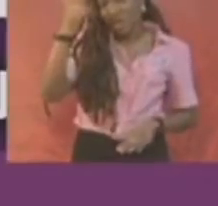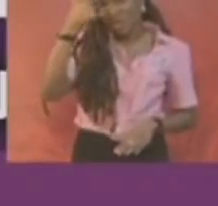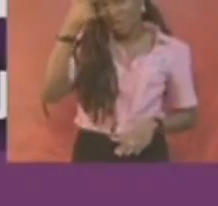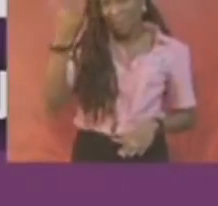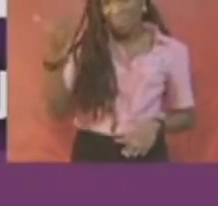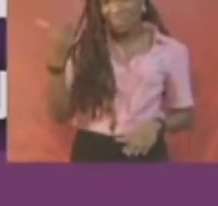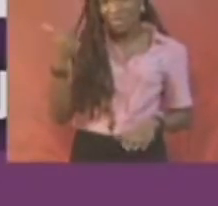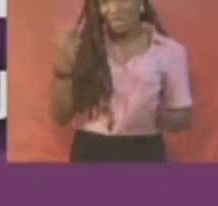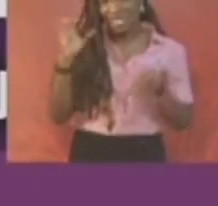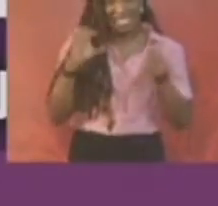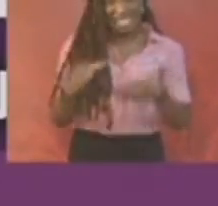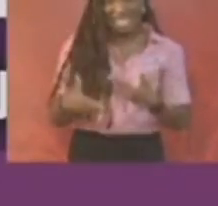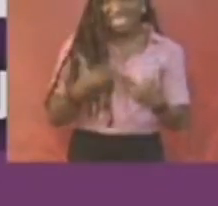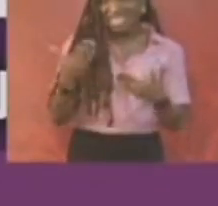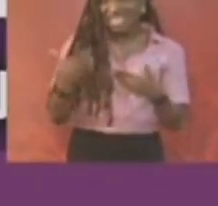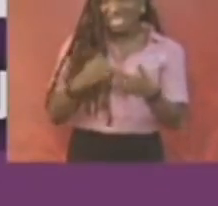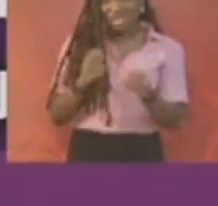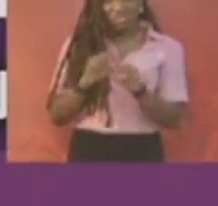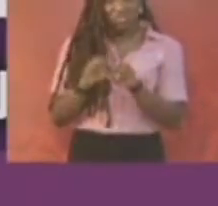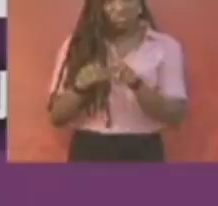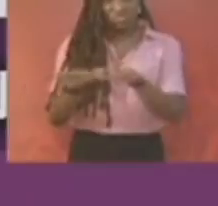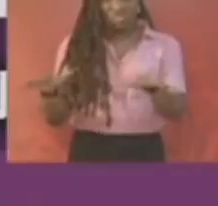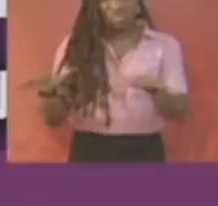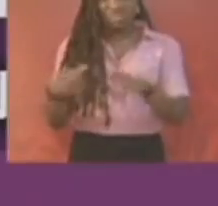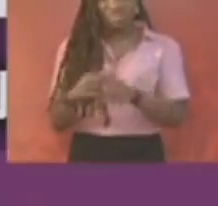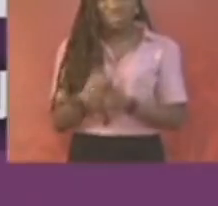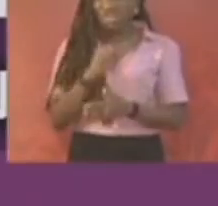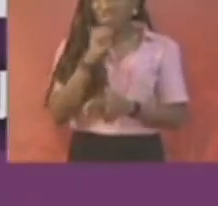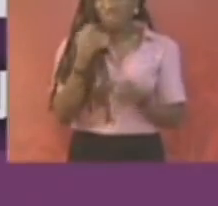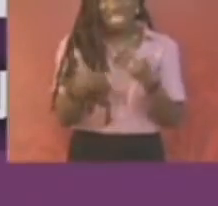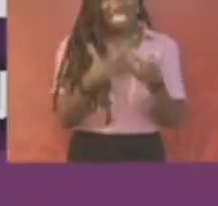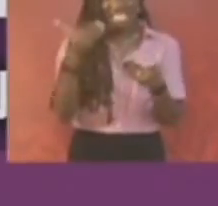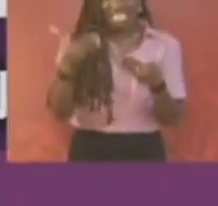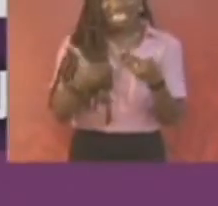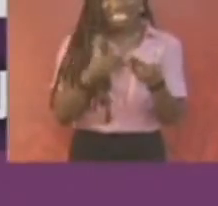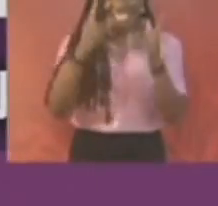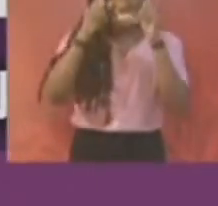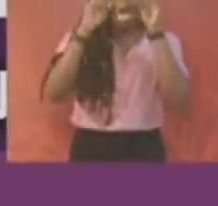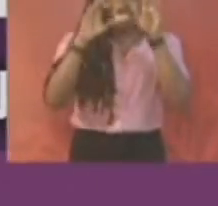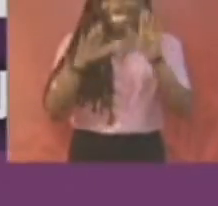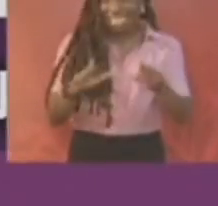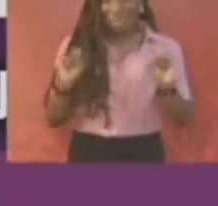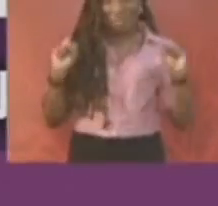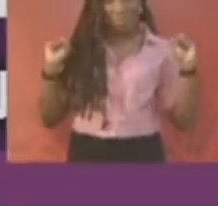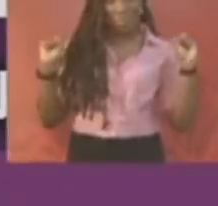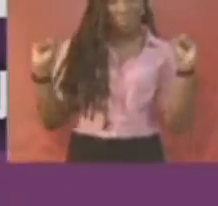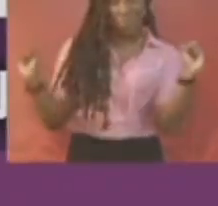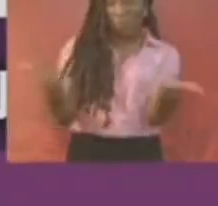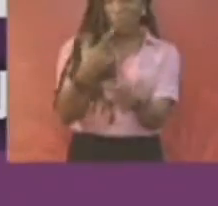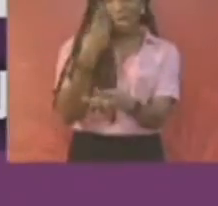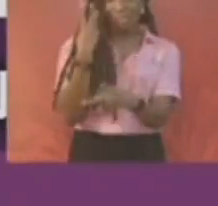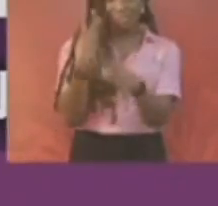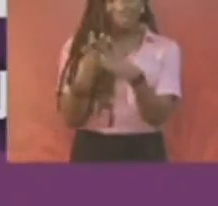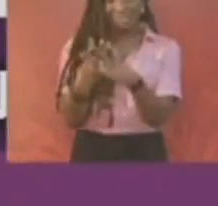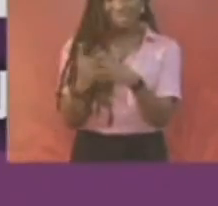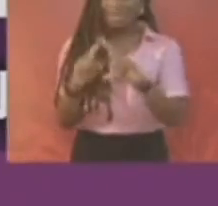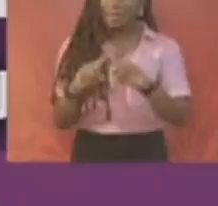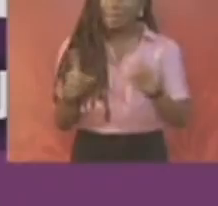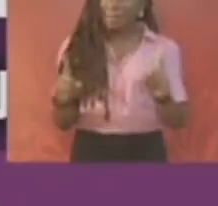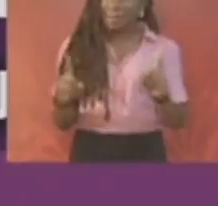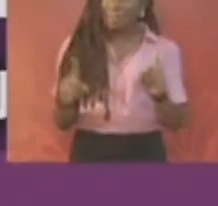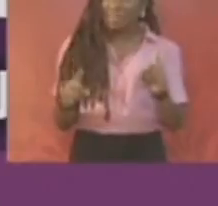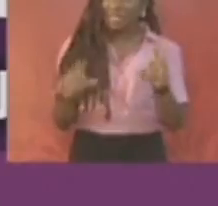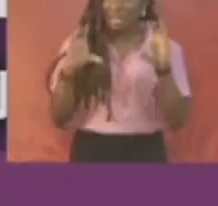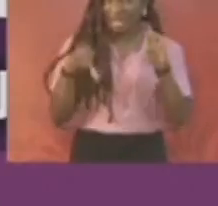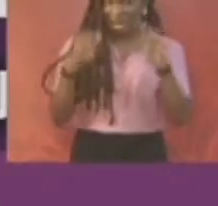bomb event. I mean, is that feasible? Could you address that in any form? And is it feasible? How would the Ministry of Health, if it were to